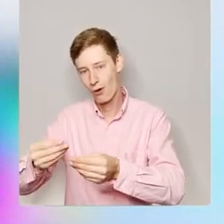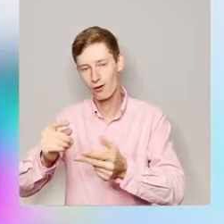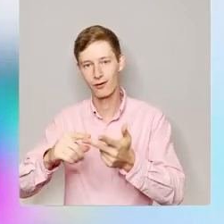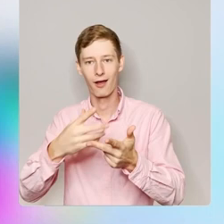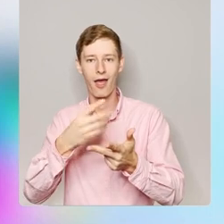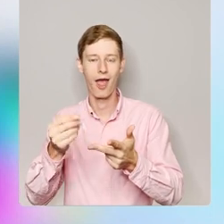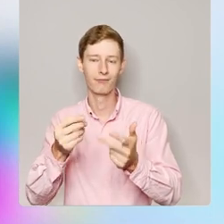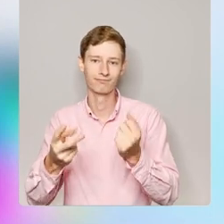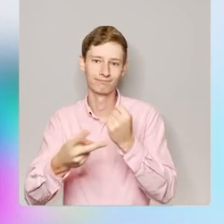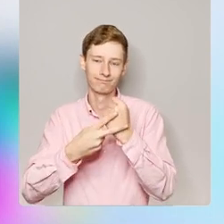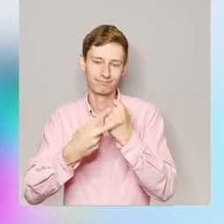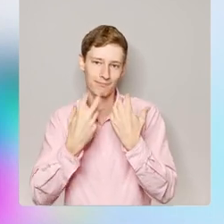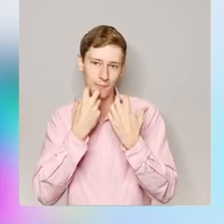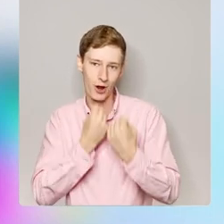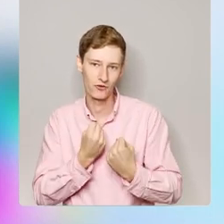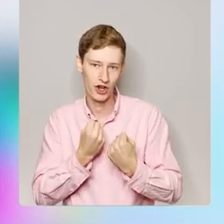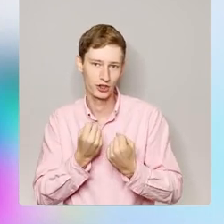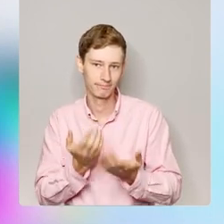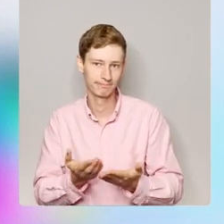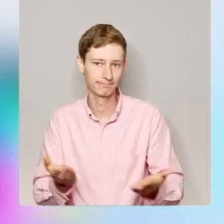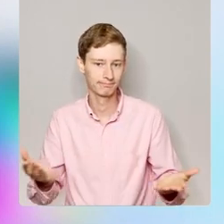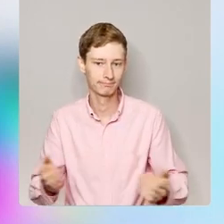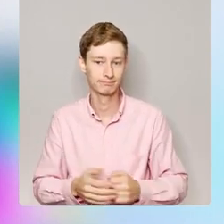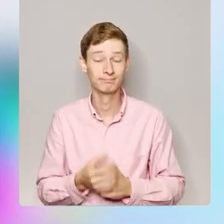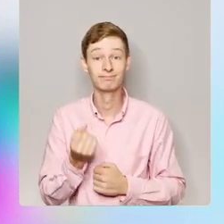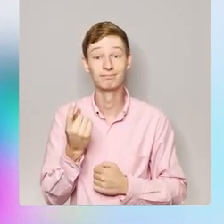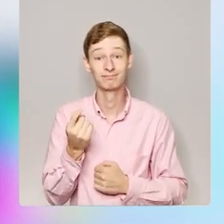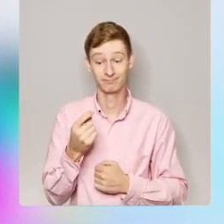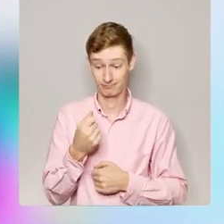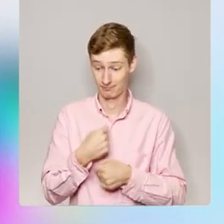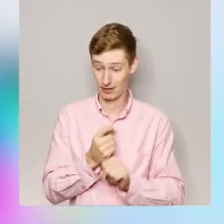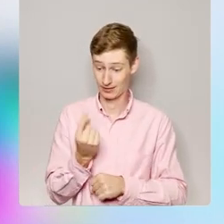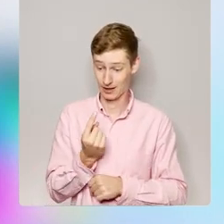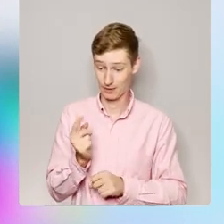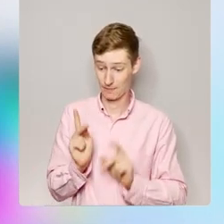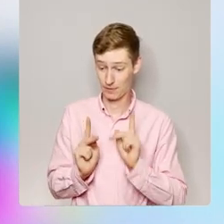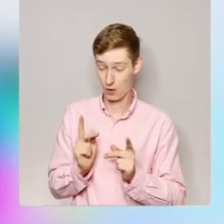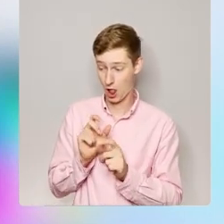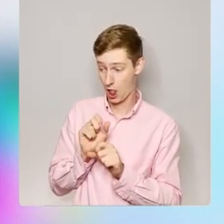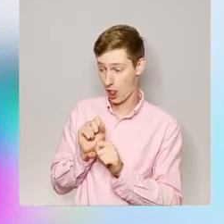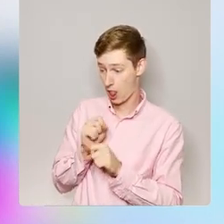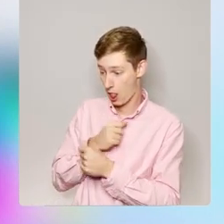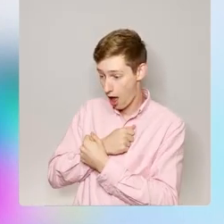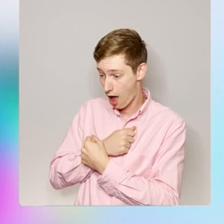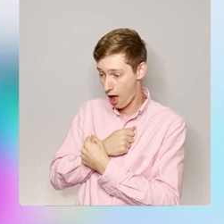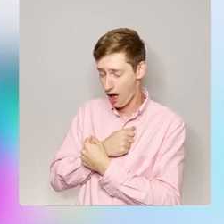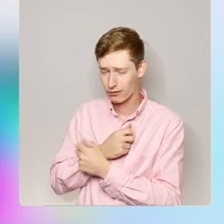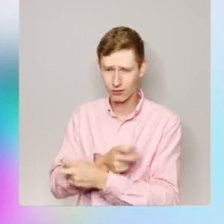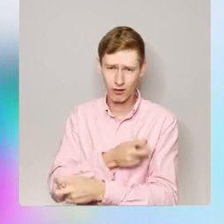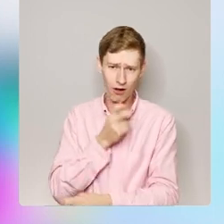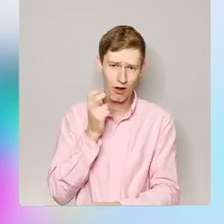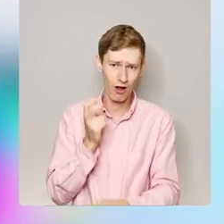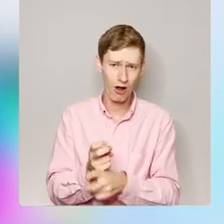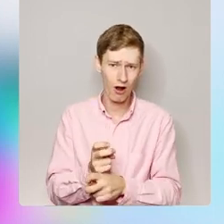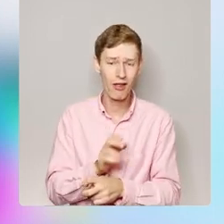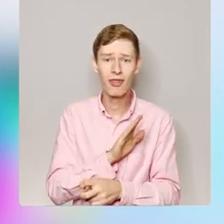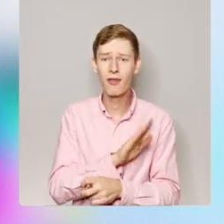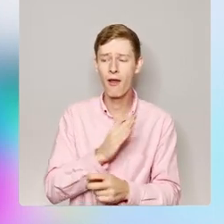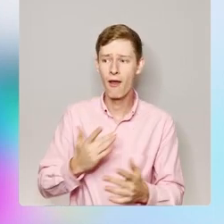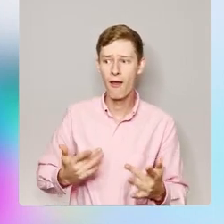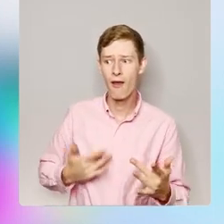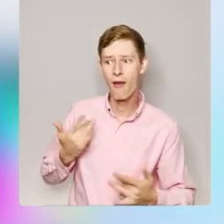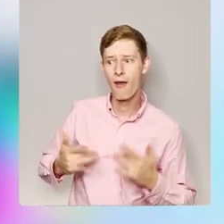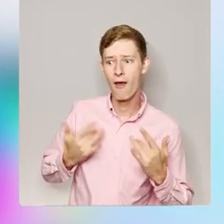Look, making something that people love is hard. Really hard. You have to look past the hype and get to